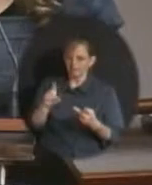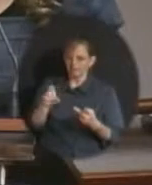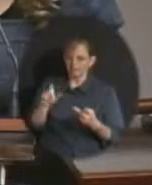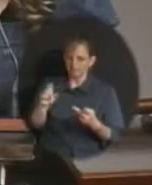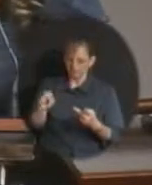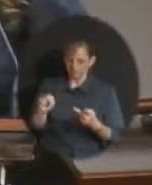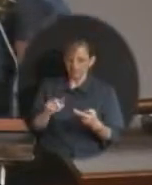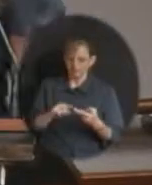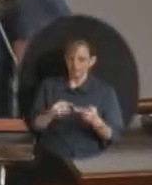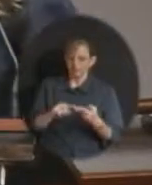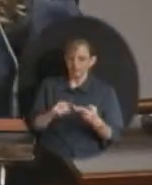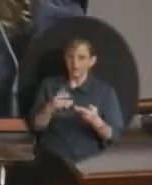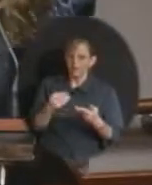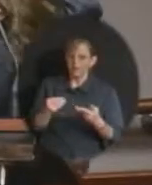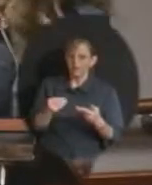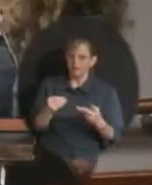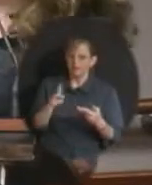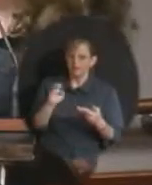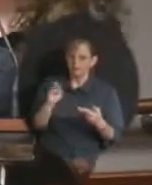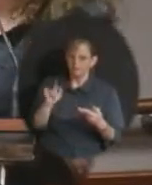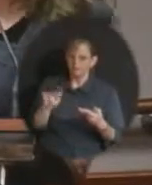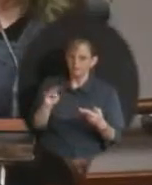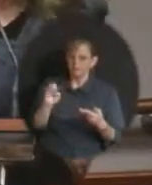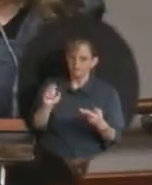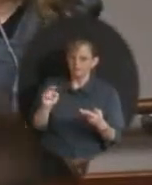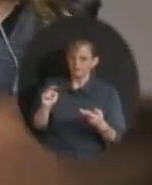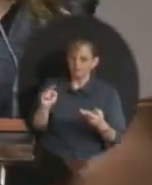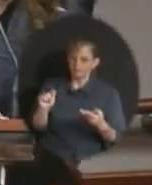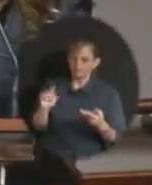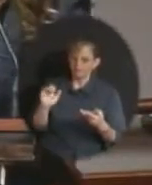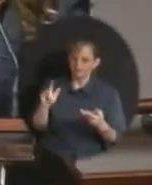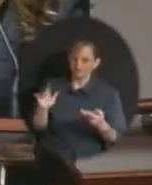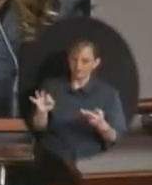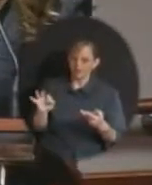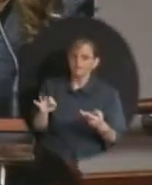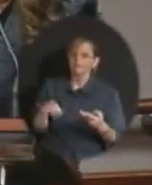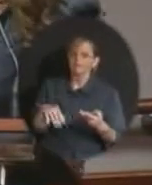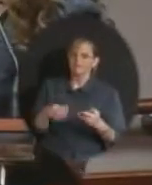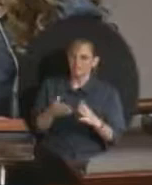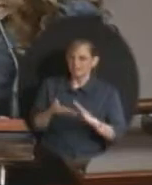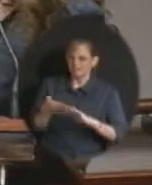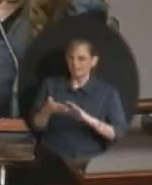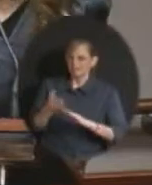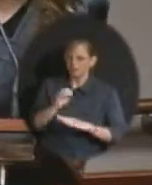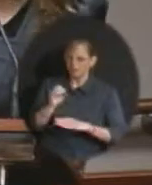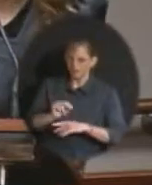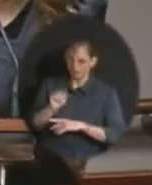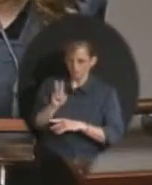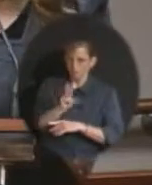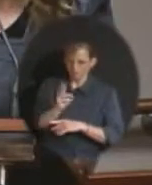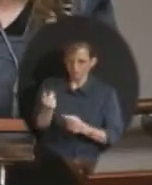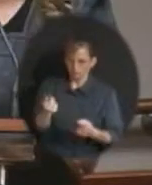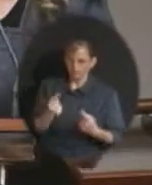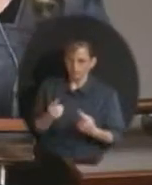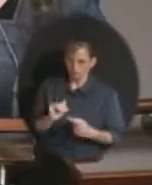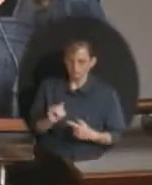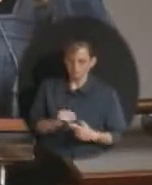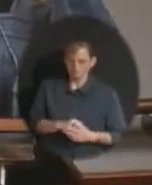Manager, and I'd also like to ask Becky Metcalf, Aerospace and Engineering Facilitator at Olathe Northwest, to come forward as well.